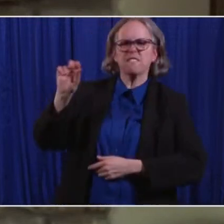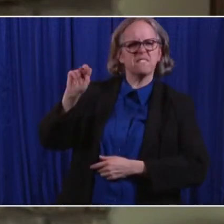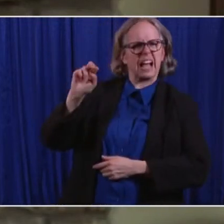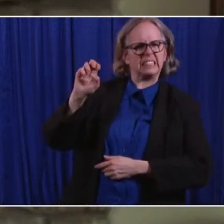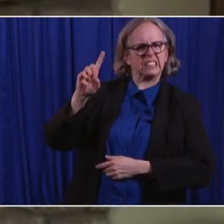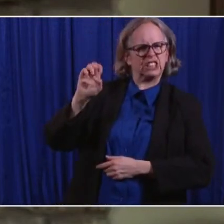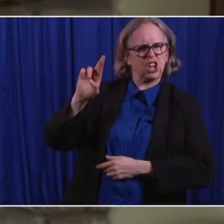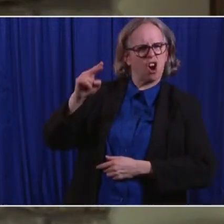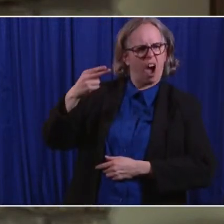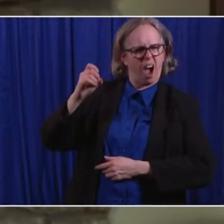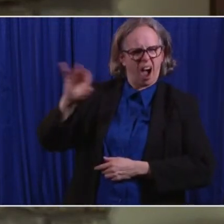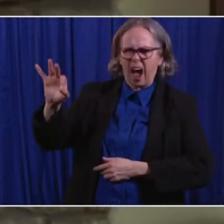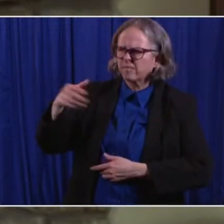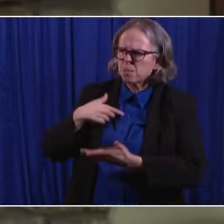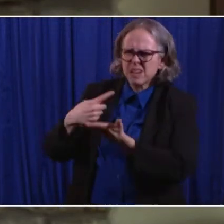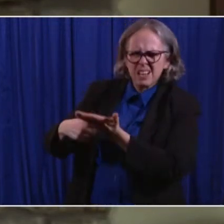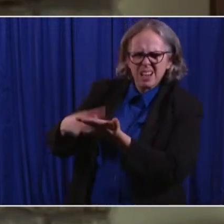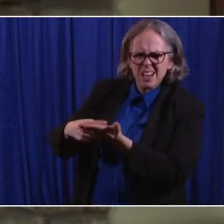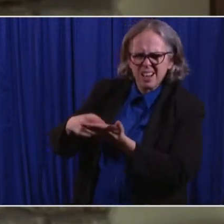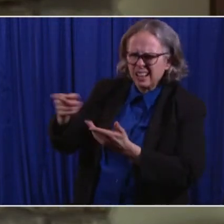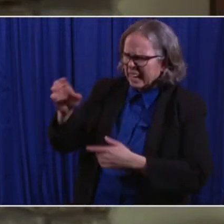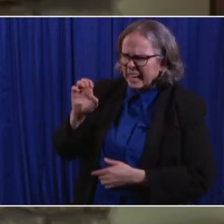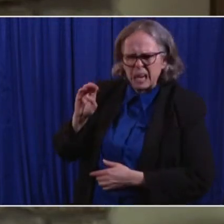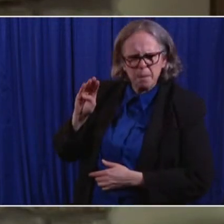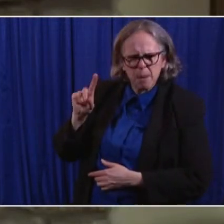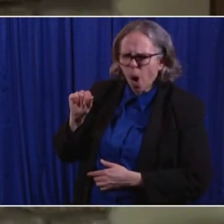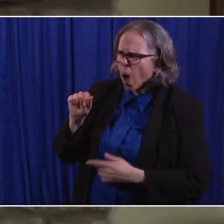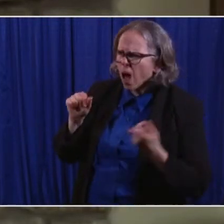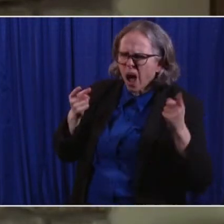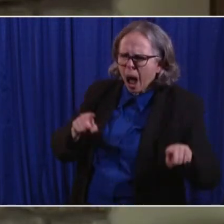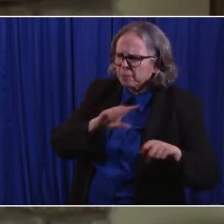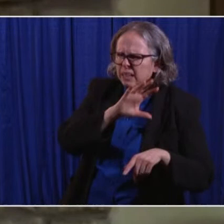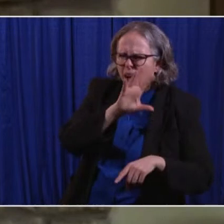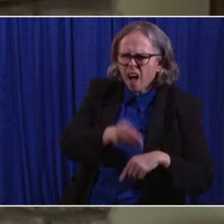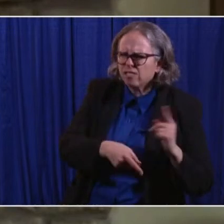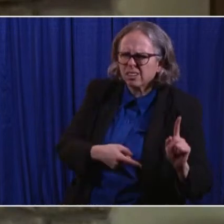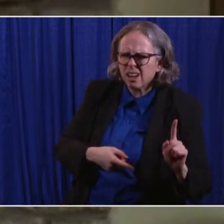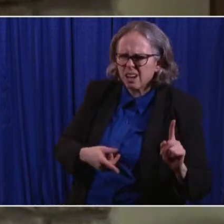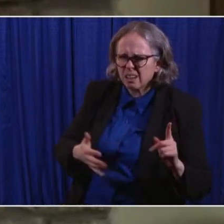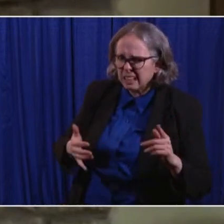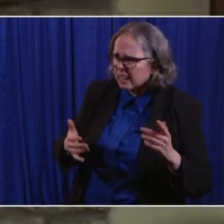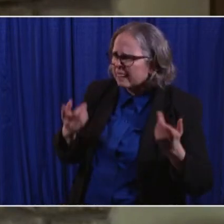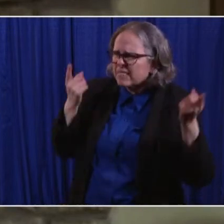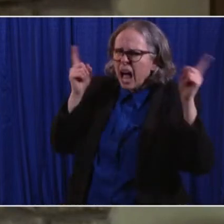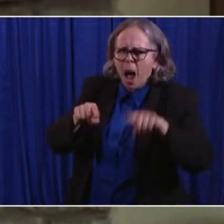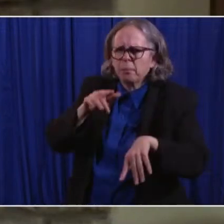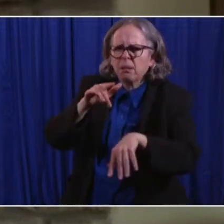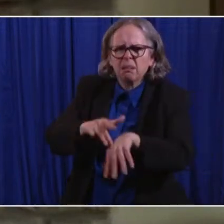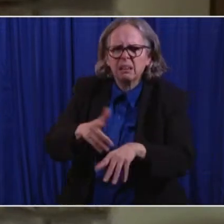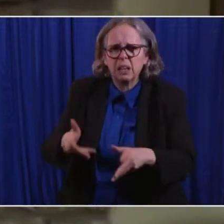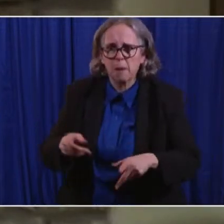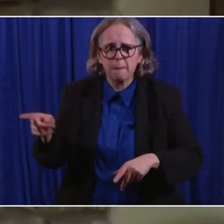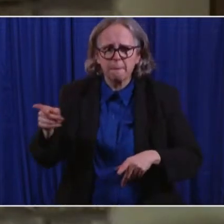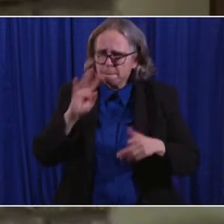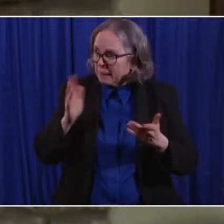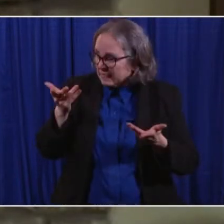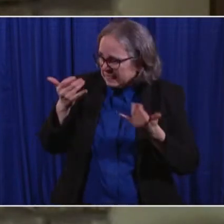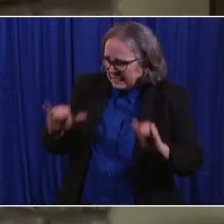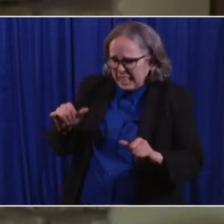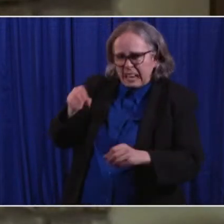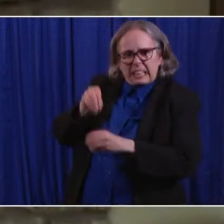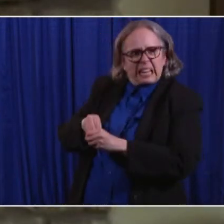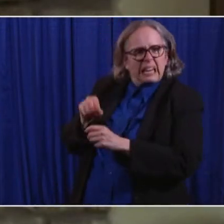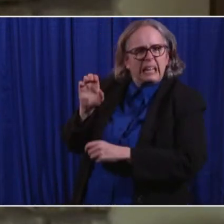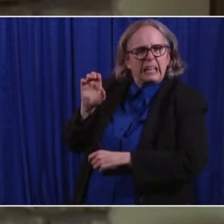Ebola. And although we don't see danger now, but it's there. It is in these countries. So